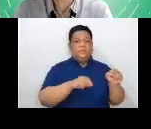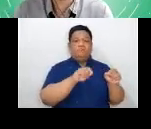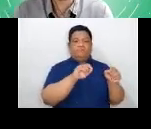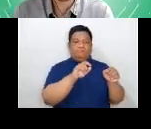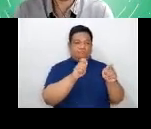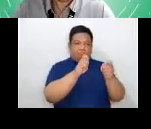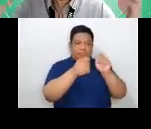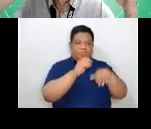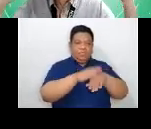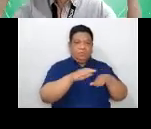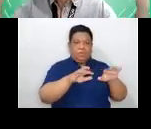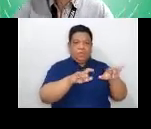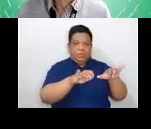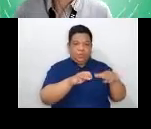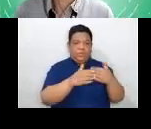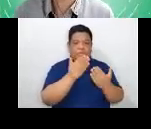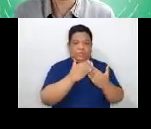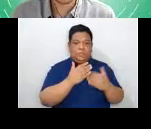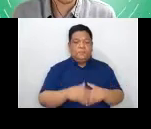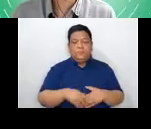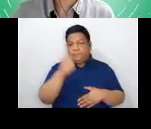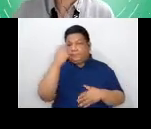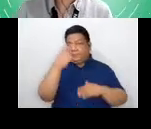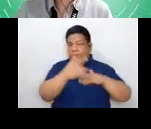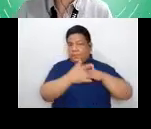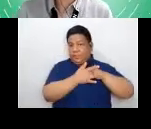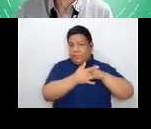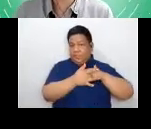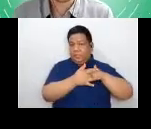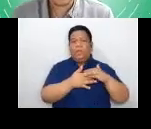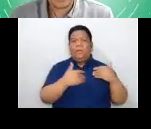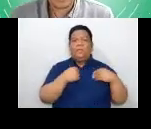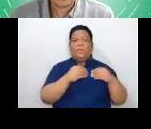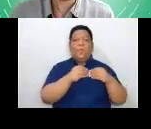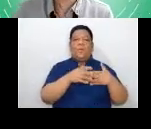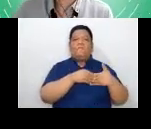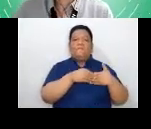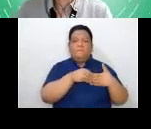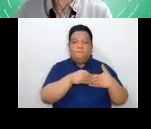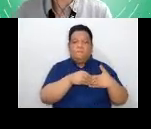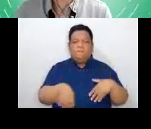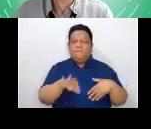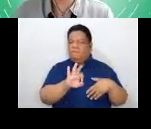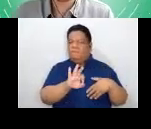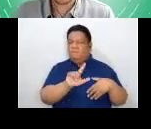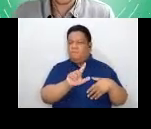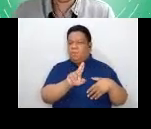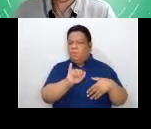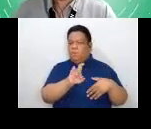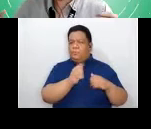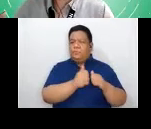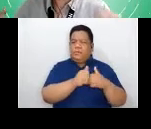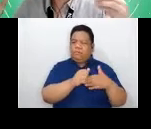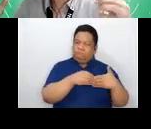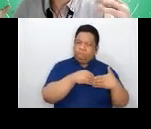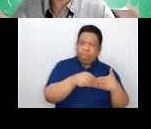computer. Digital technology is more flexible and more fluid. especially when you look at digital design, because